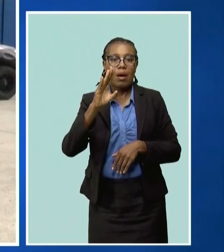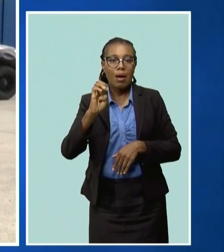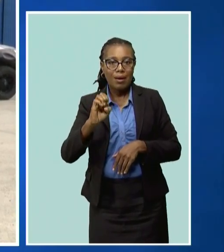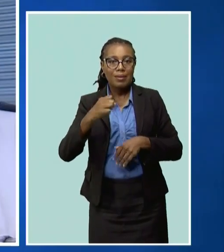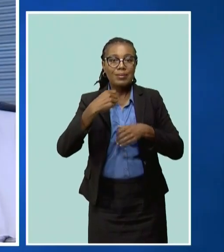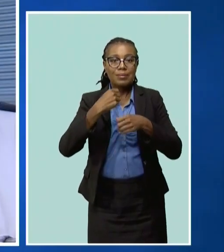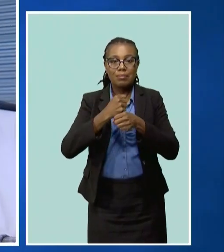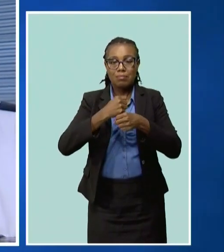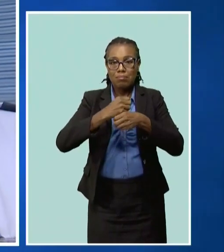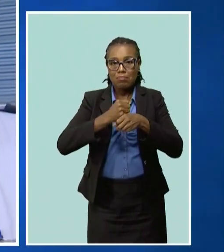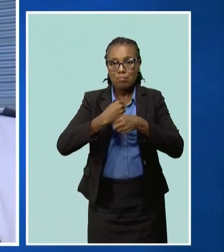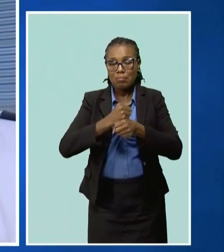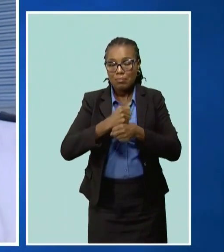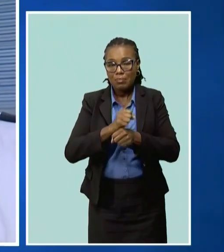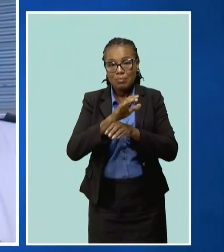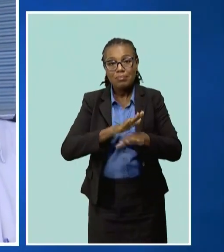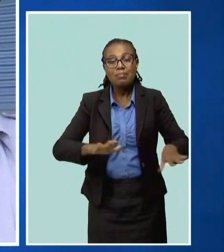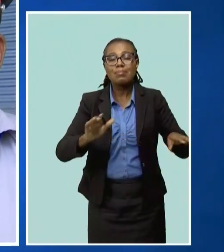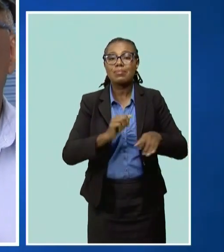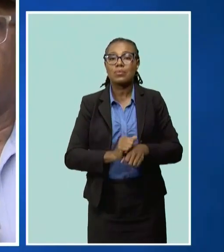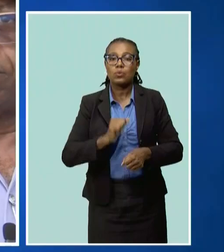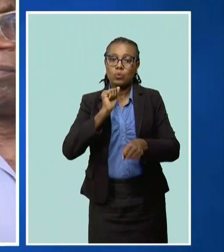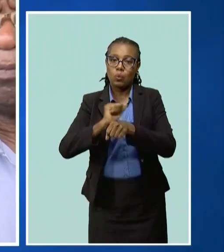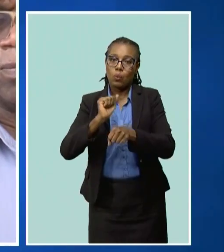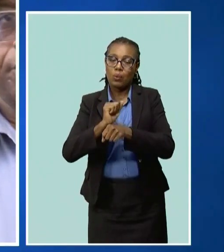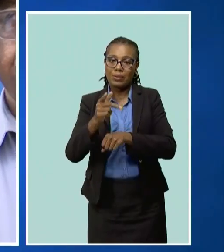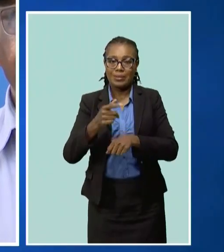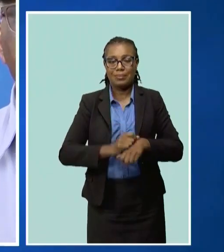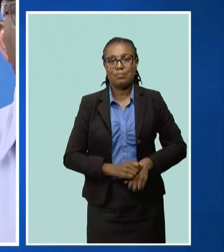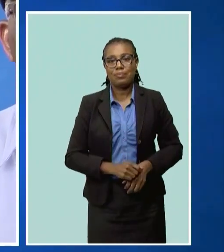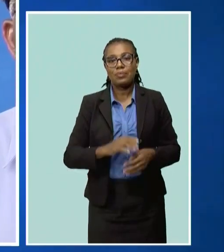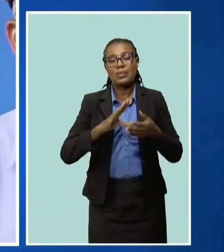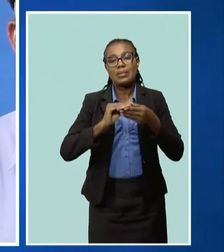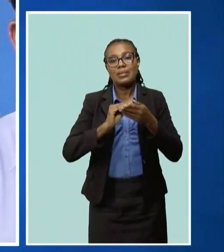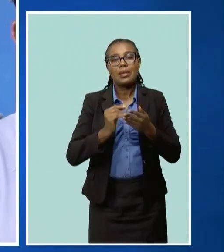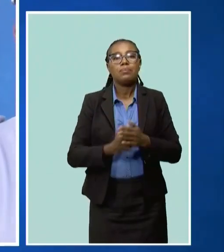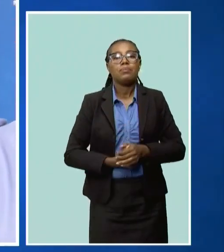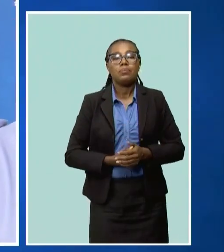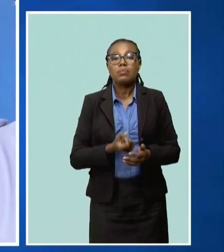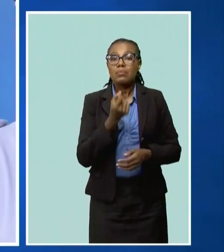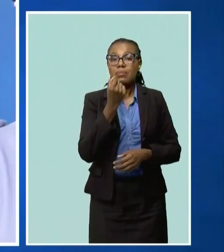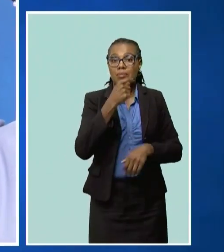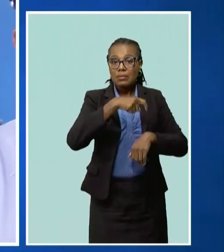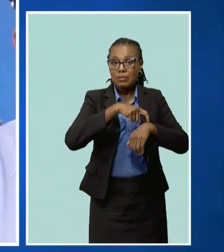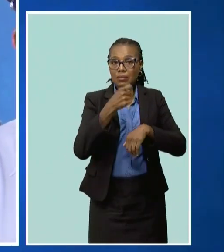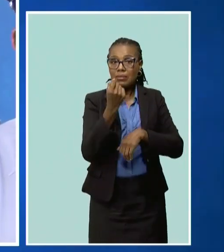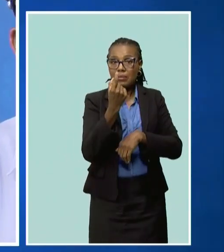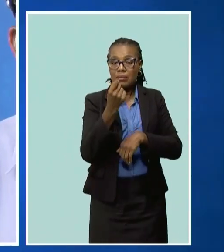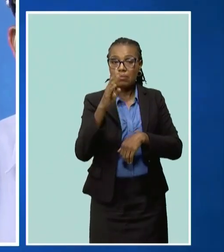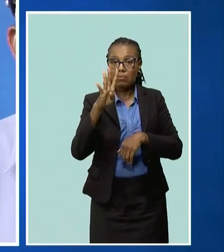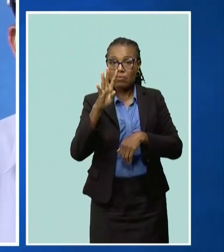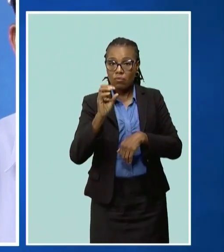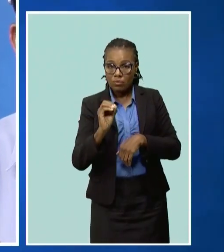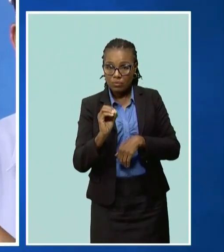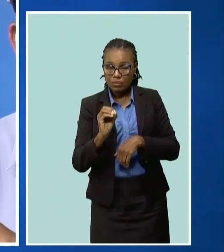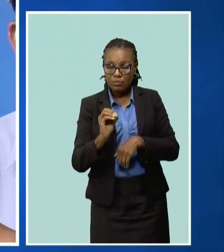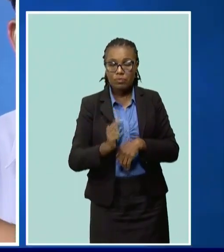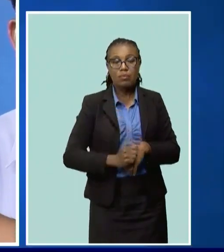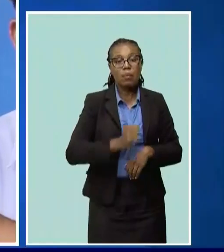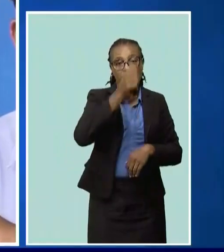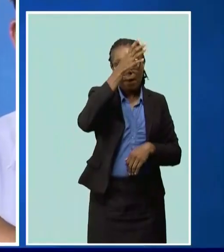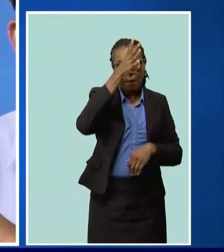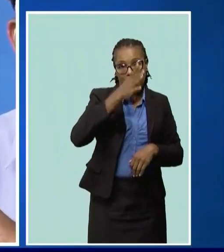George. About 11:40 hours, a general worker was handling a piece of metal which